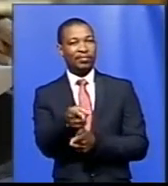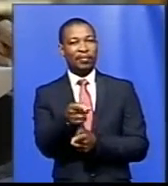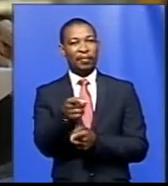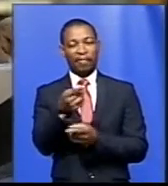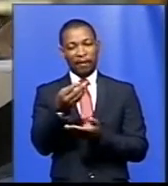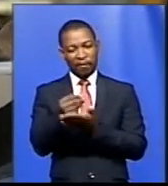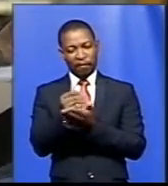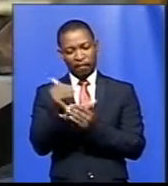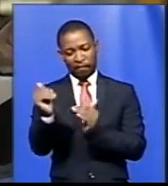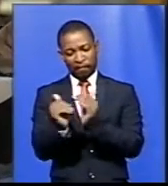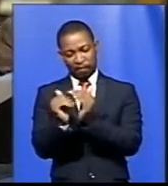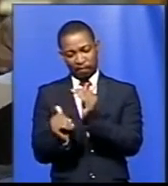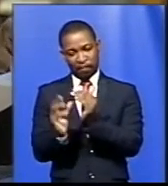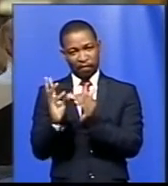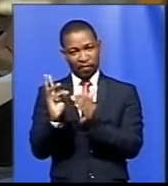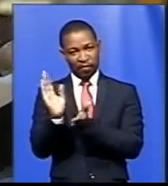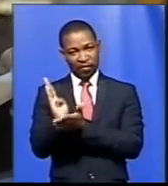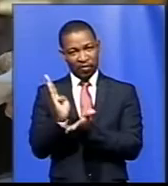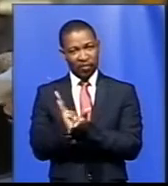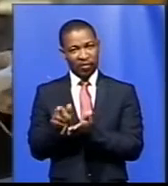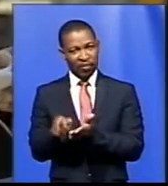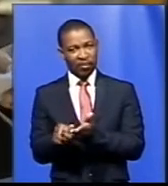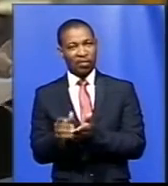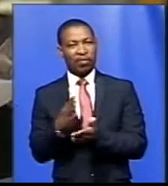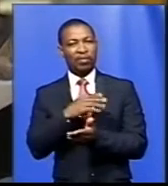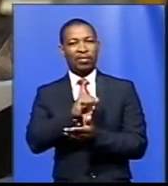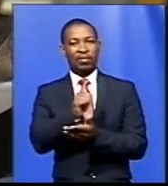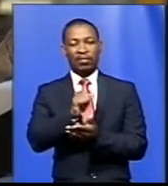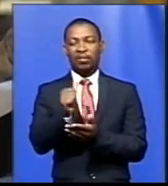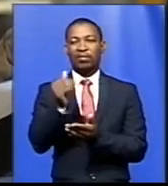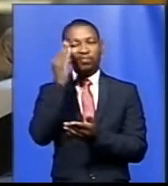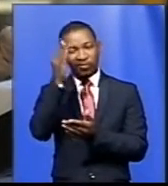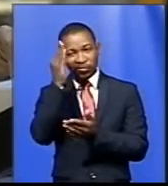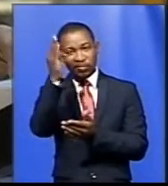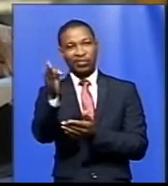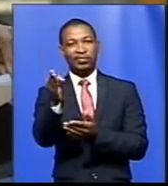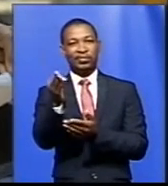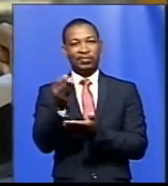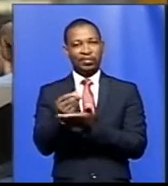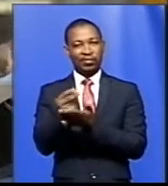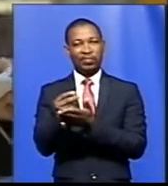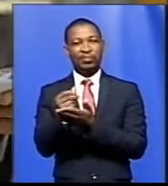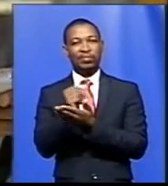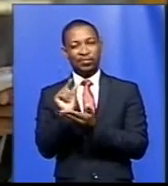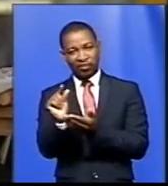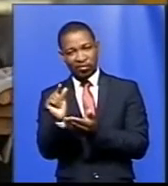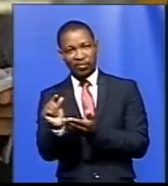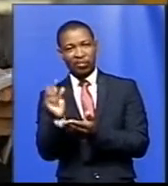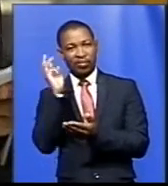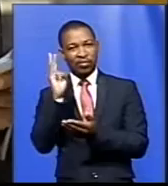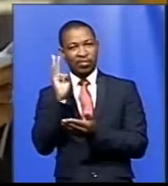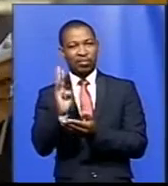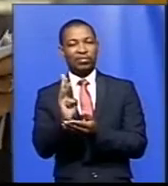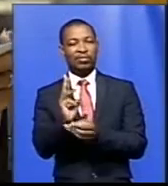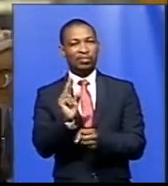deficit of 6 billion and any other future budget deficit will be restricted to a